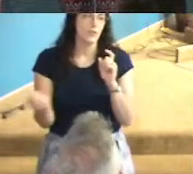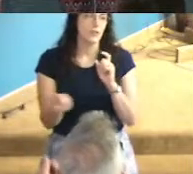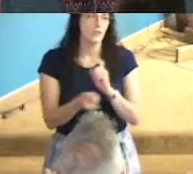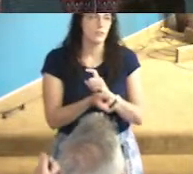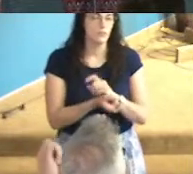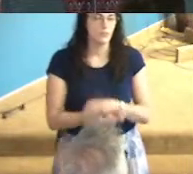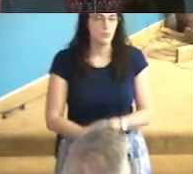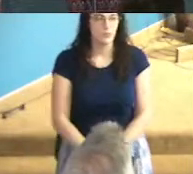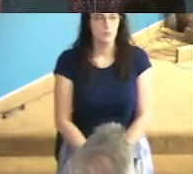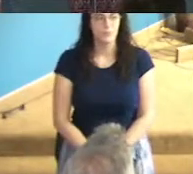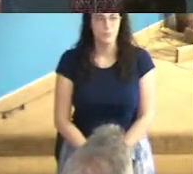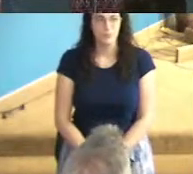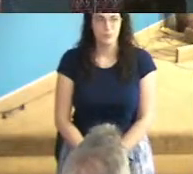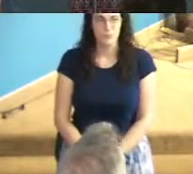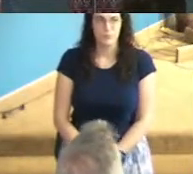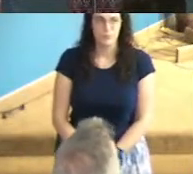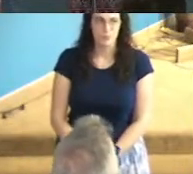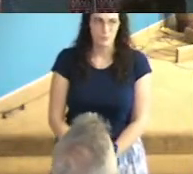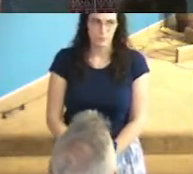never change.